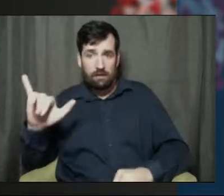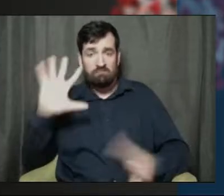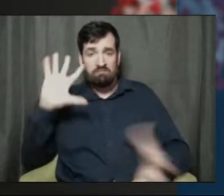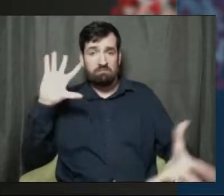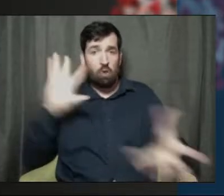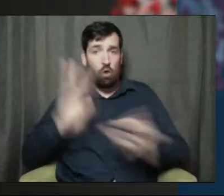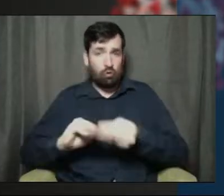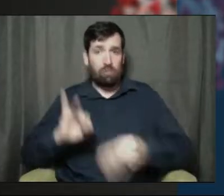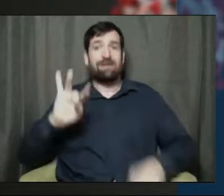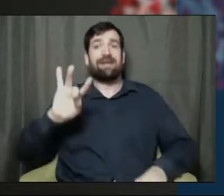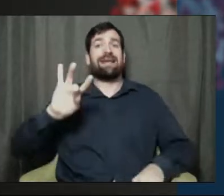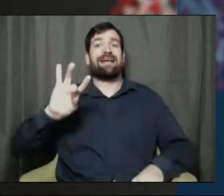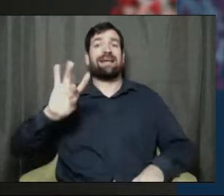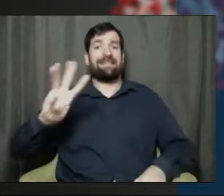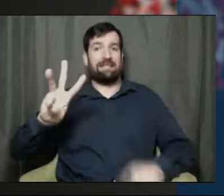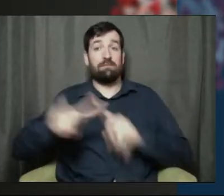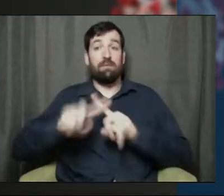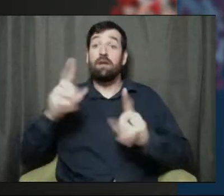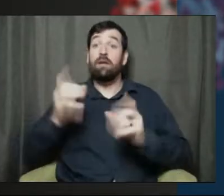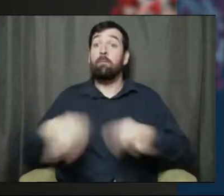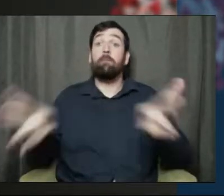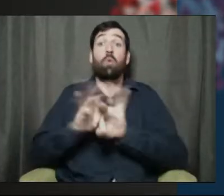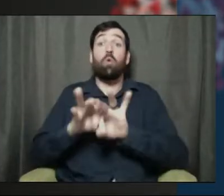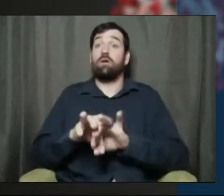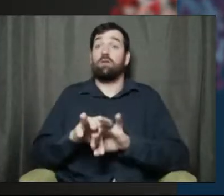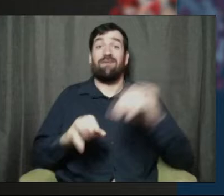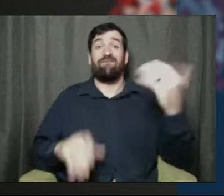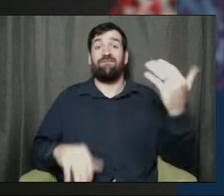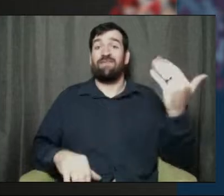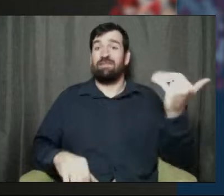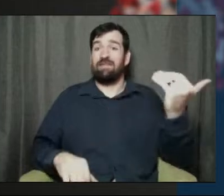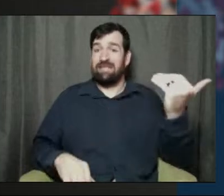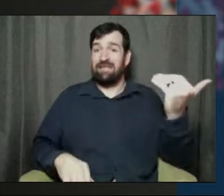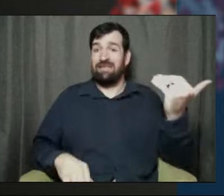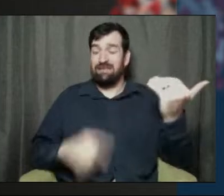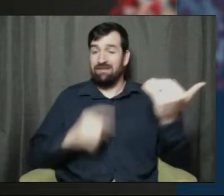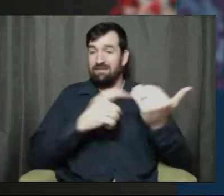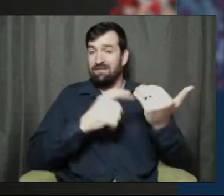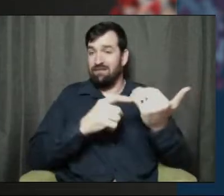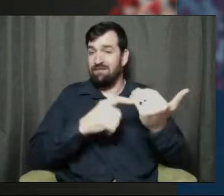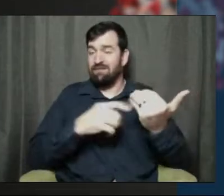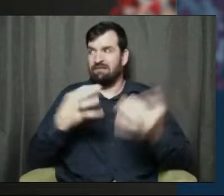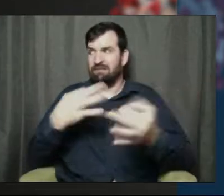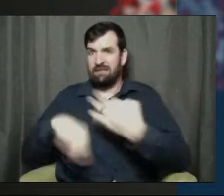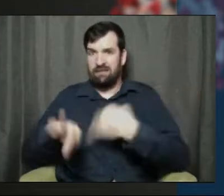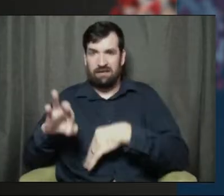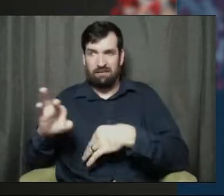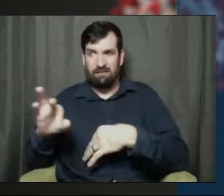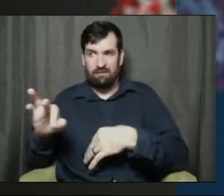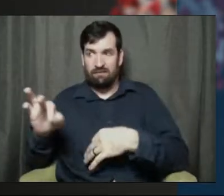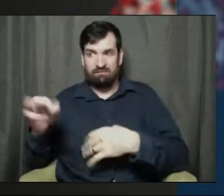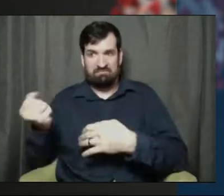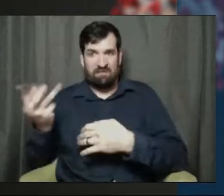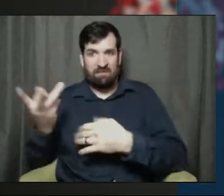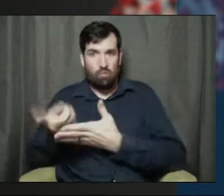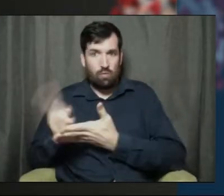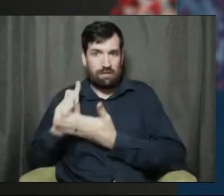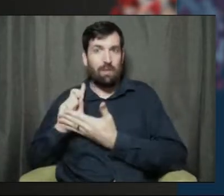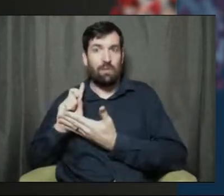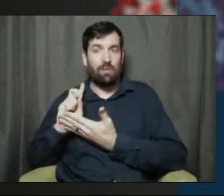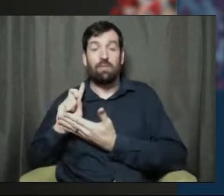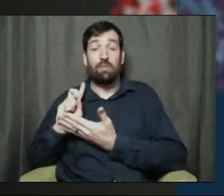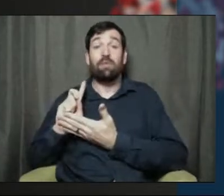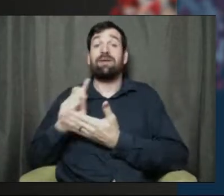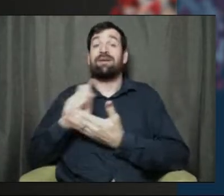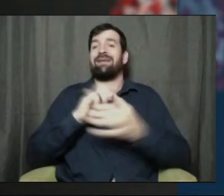again, I think that important point is that the 15 active infections as opposed to where we were a few weeks ago. So numbers of active infections have